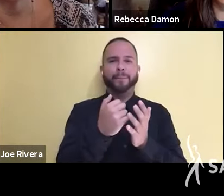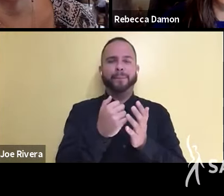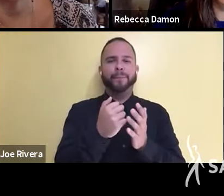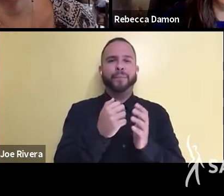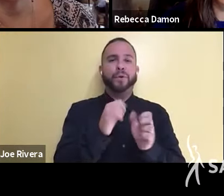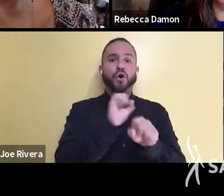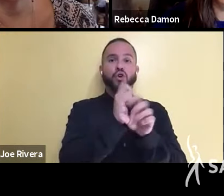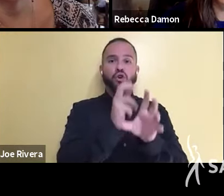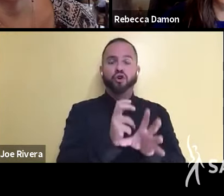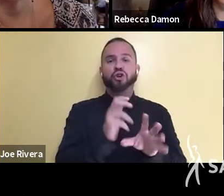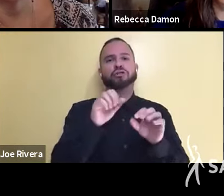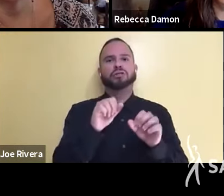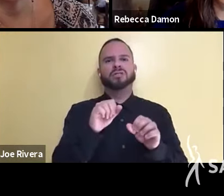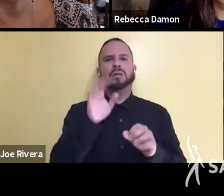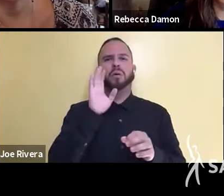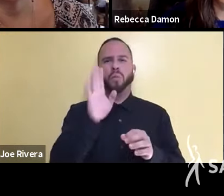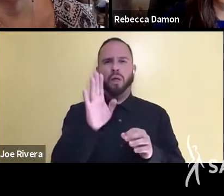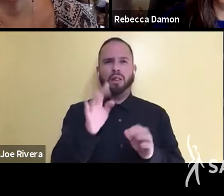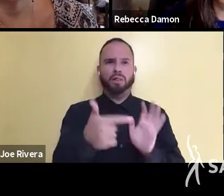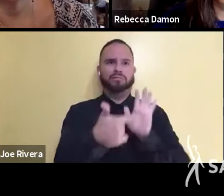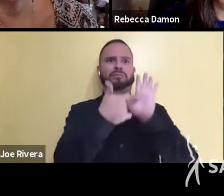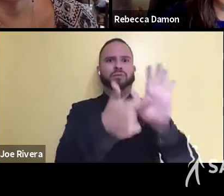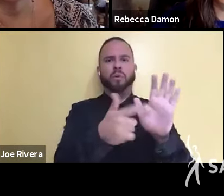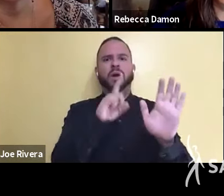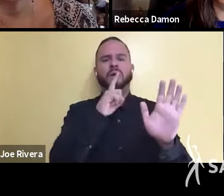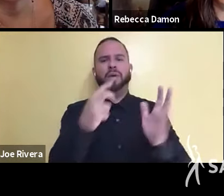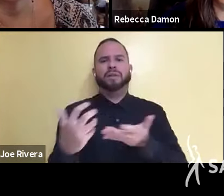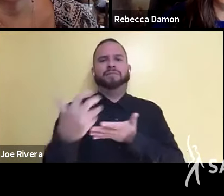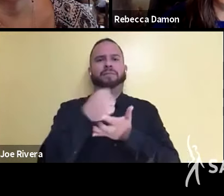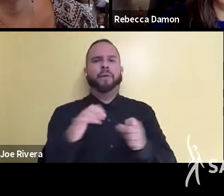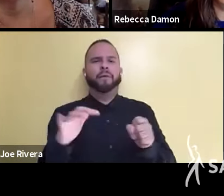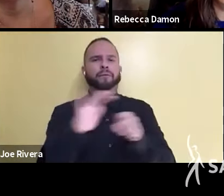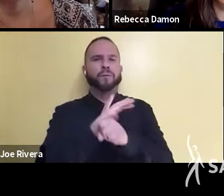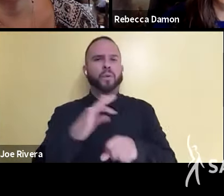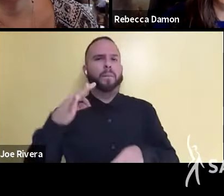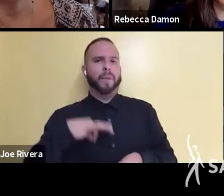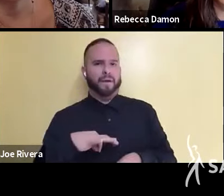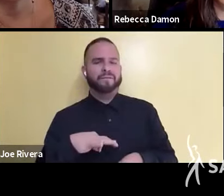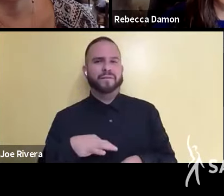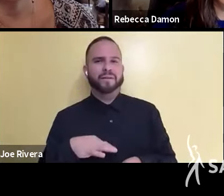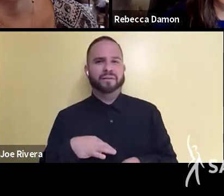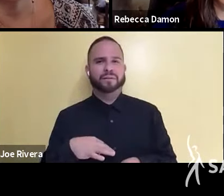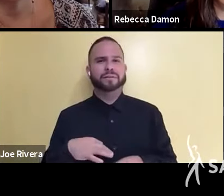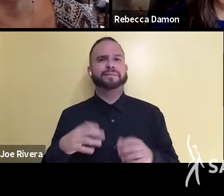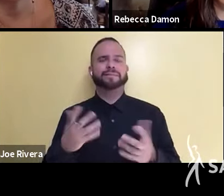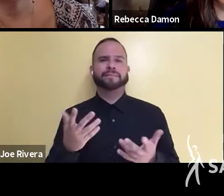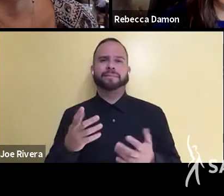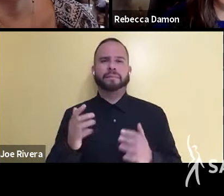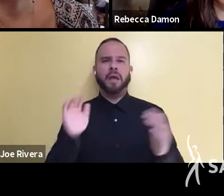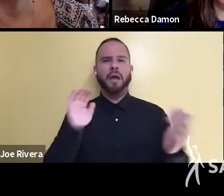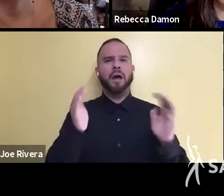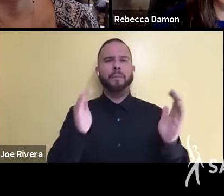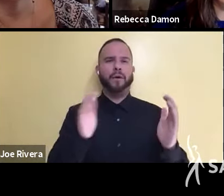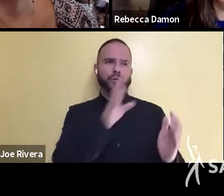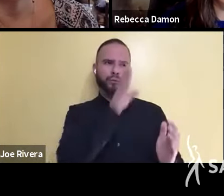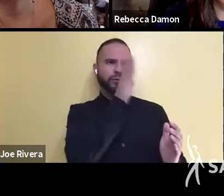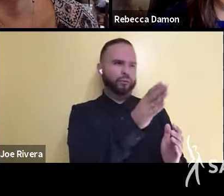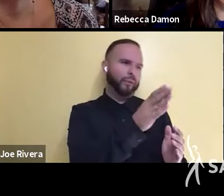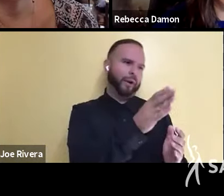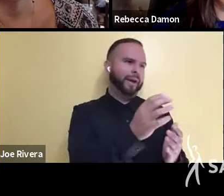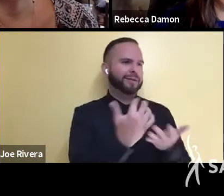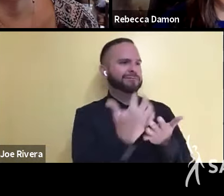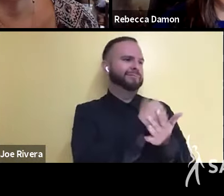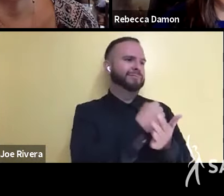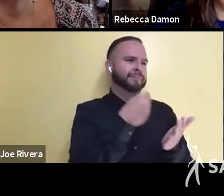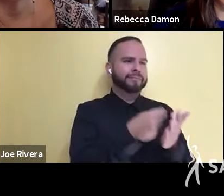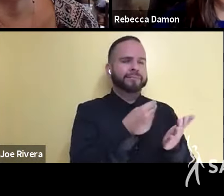to make up for the lost work that the CARES Act provided to those with more straightforward employment arrangements.